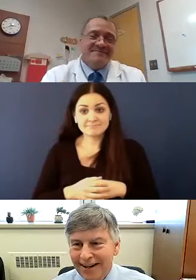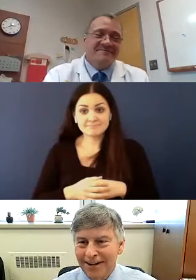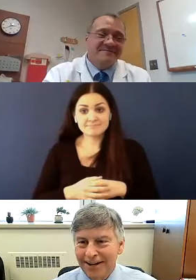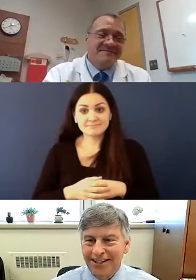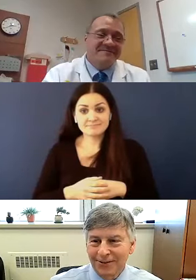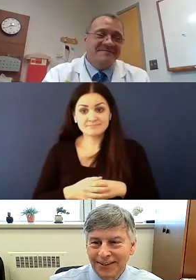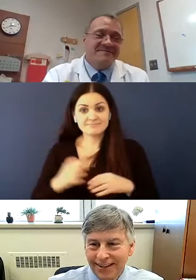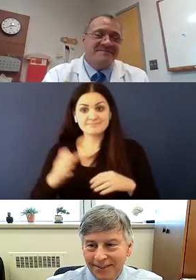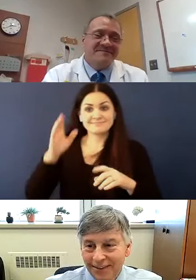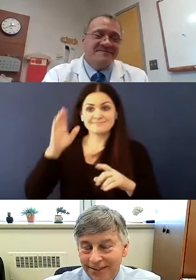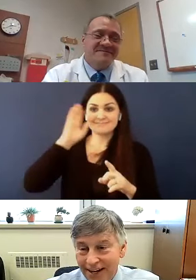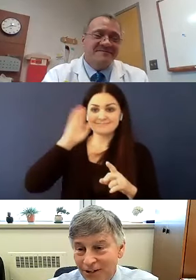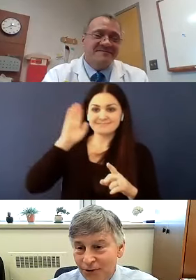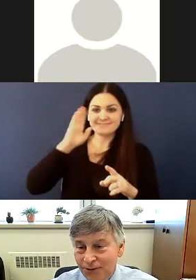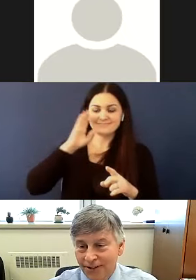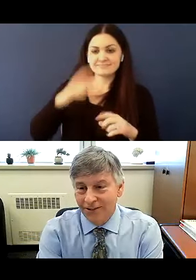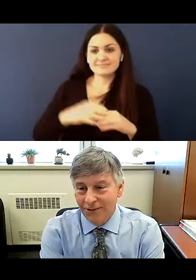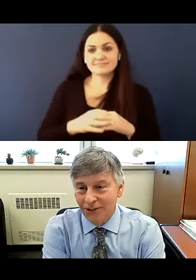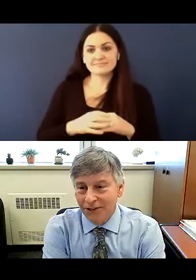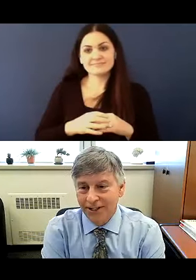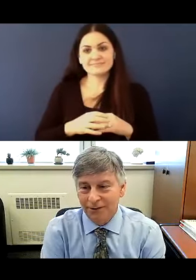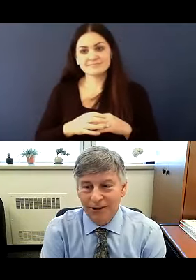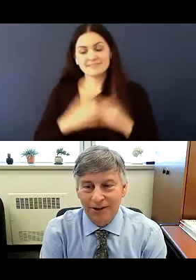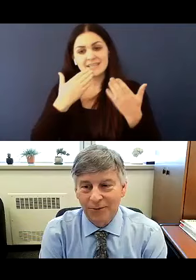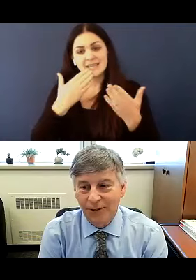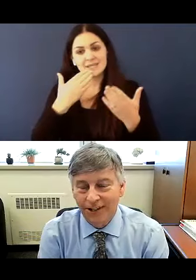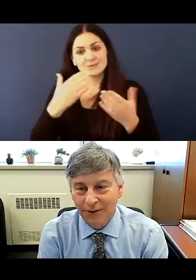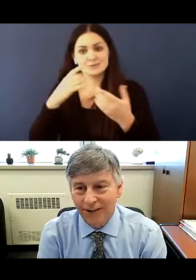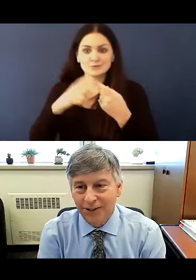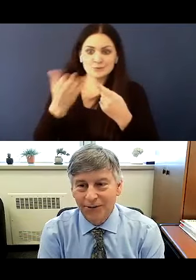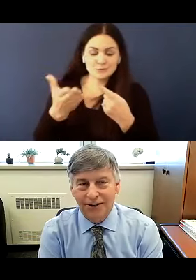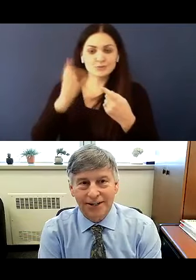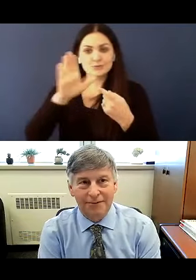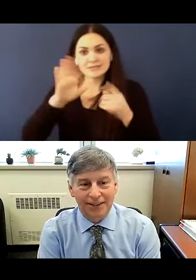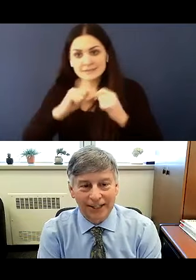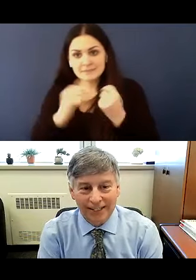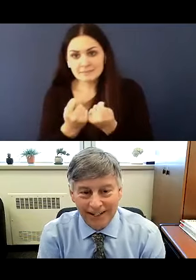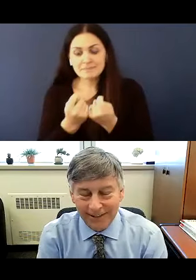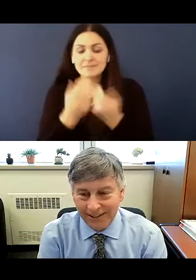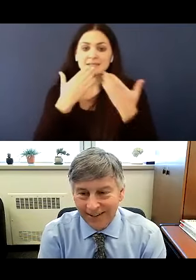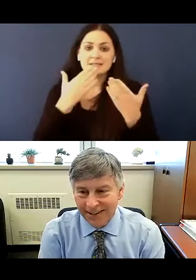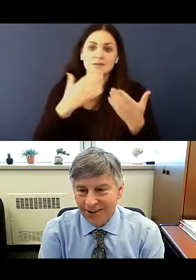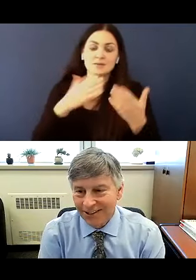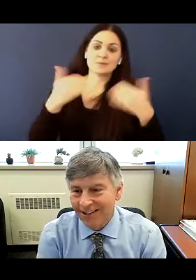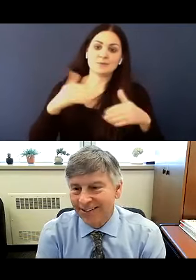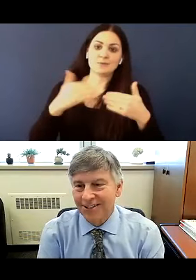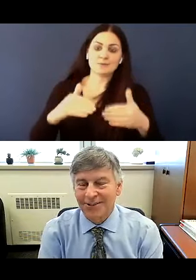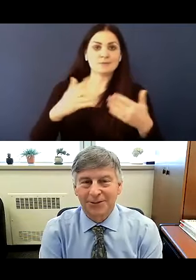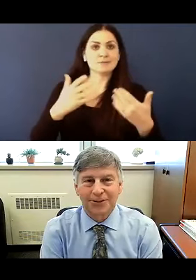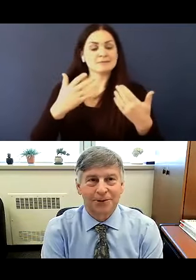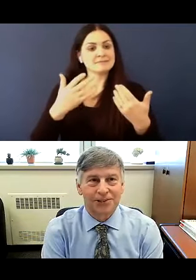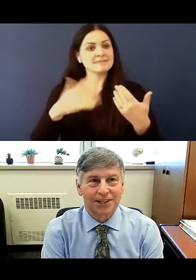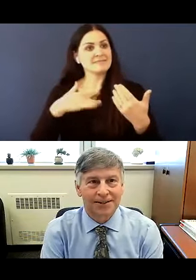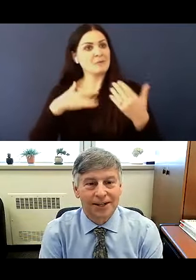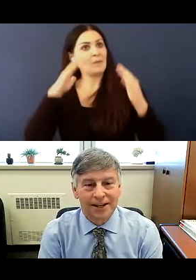Hi, I'm Anselm, and thank you to you and your team for all your great work. You are definitely the light at the end of the long tunnel here, so